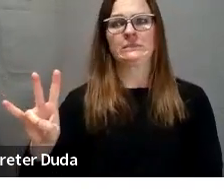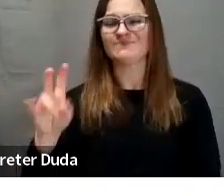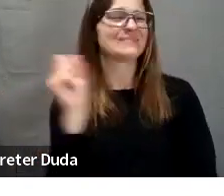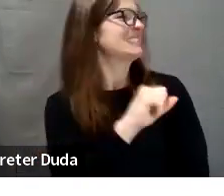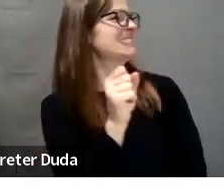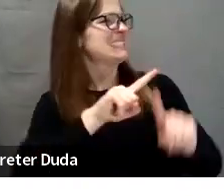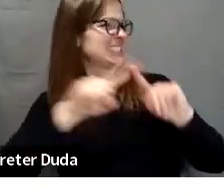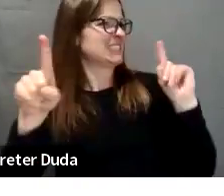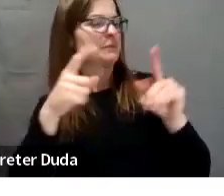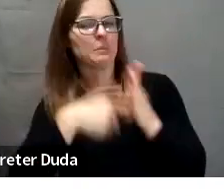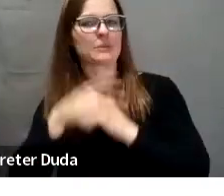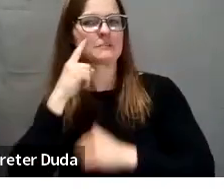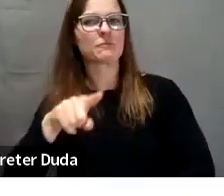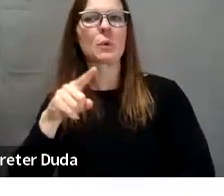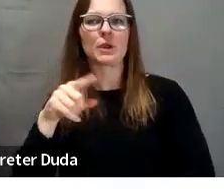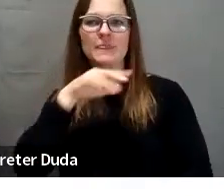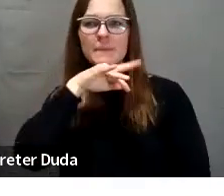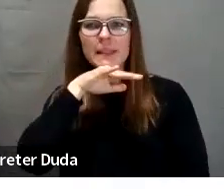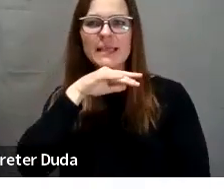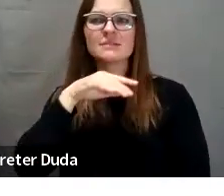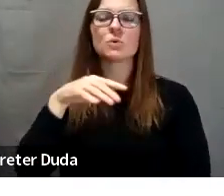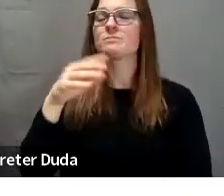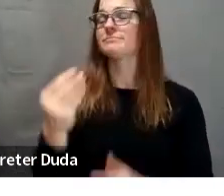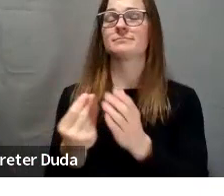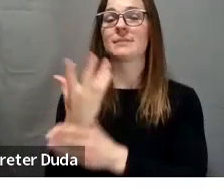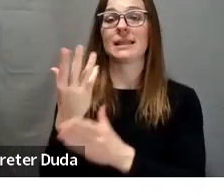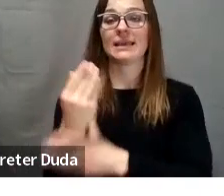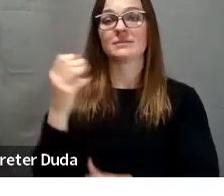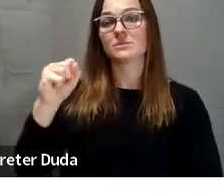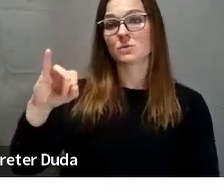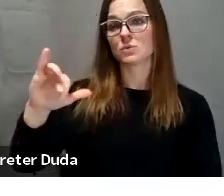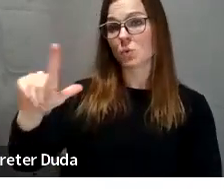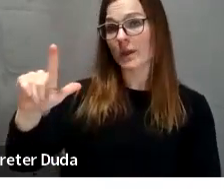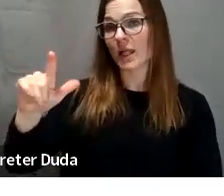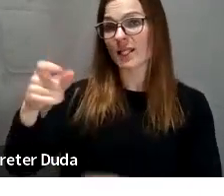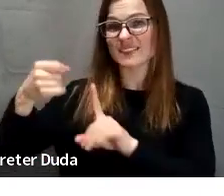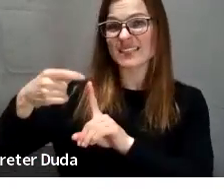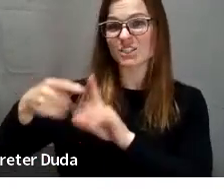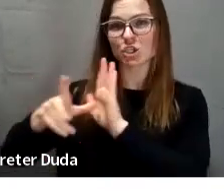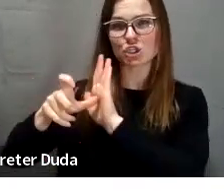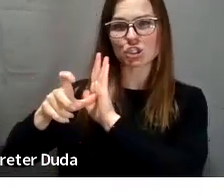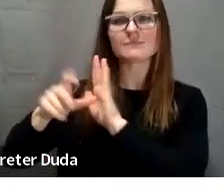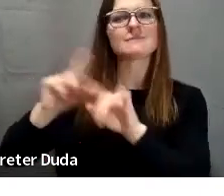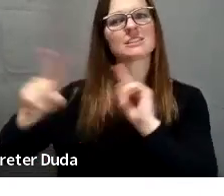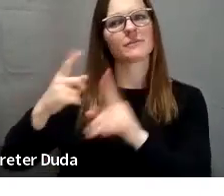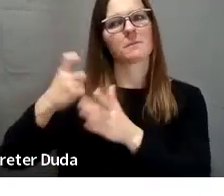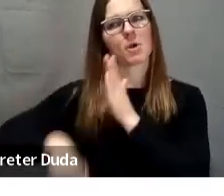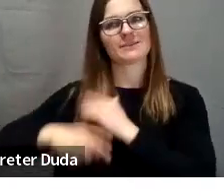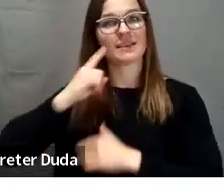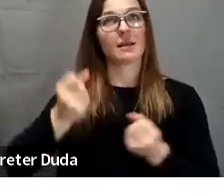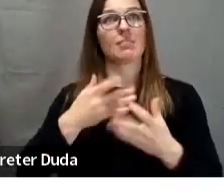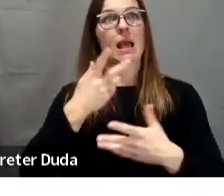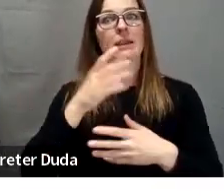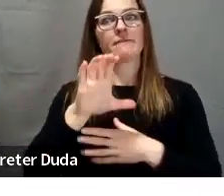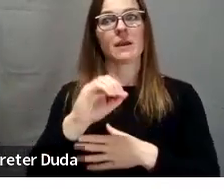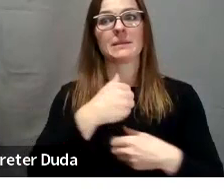different for the plant and soil sensors. There's a really varying different price, and I think a lot of people are trying to make them,